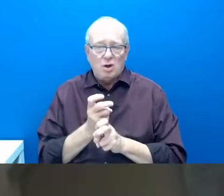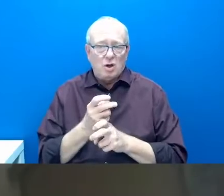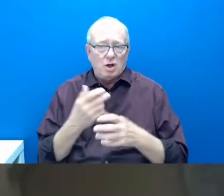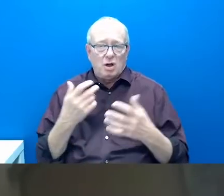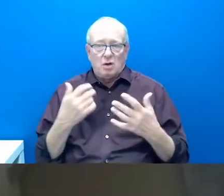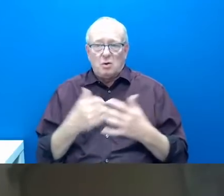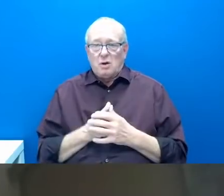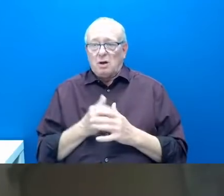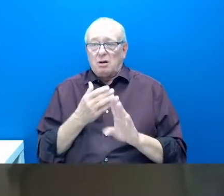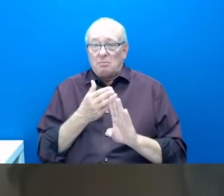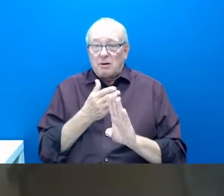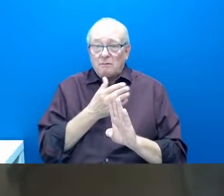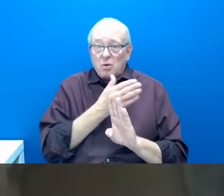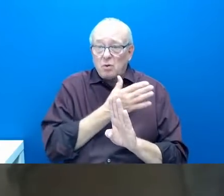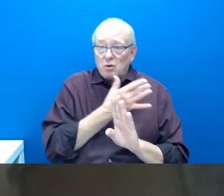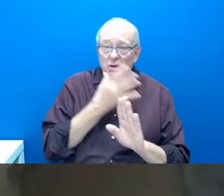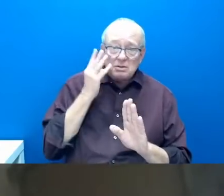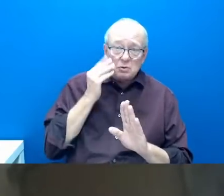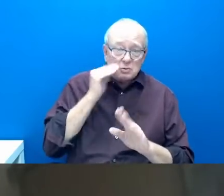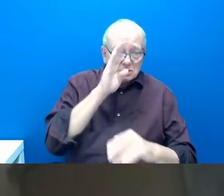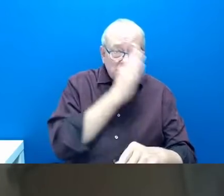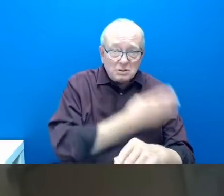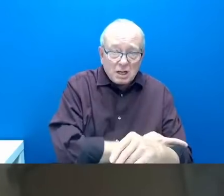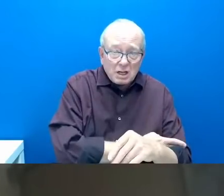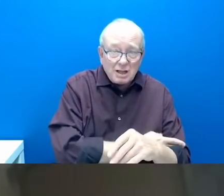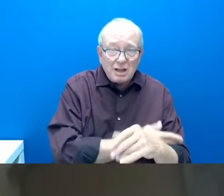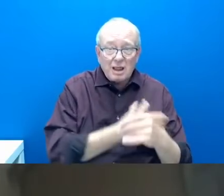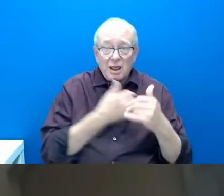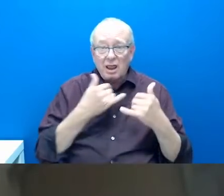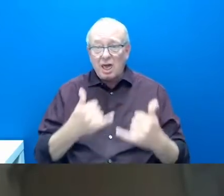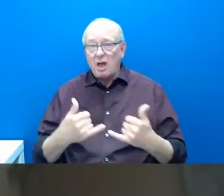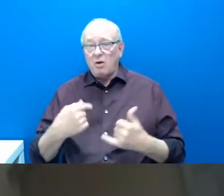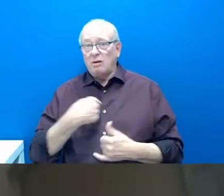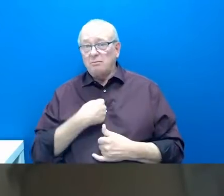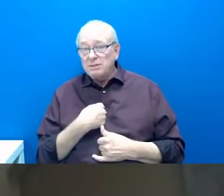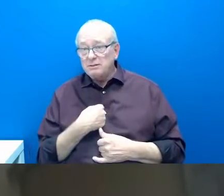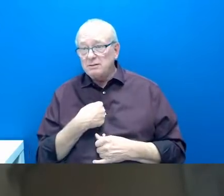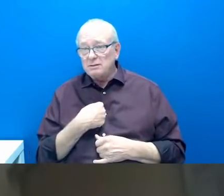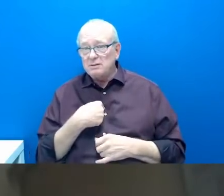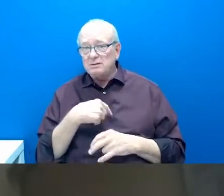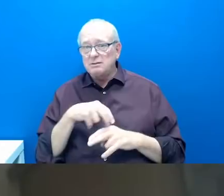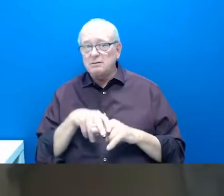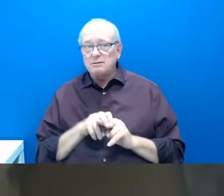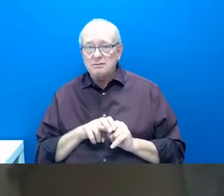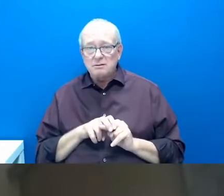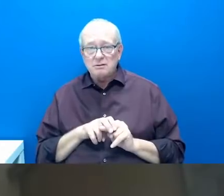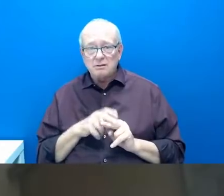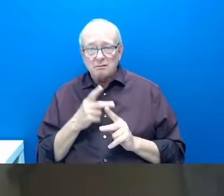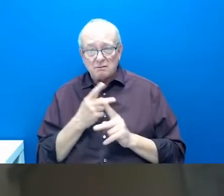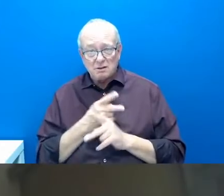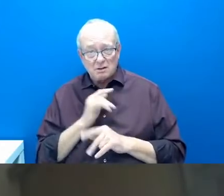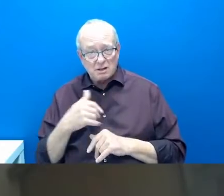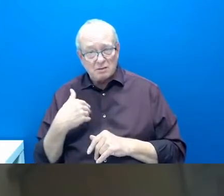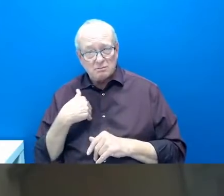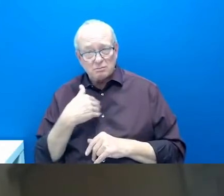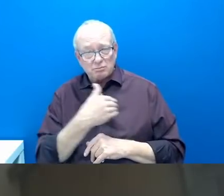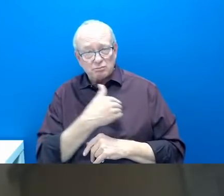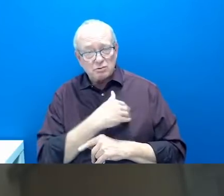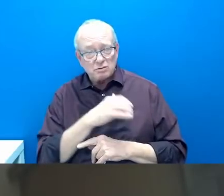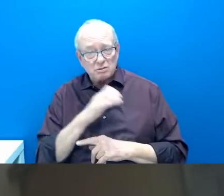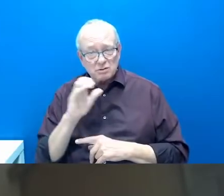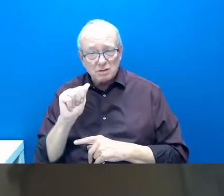thing to deal with, just given my prior experiences, and to have to sit and kind of figure out whether or not it is breast